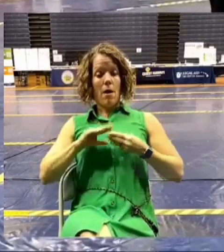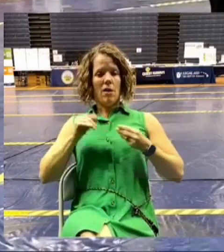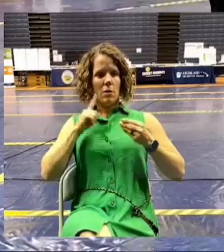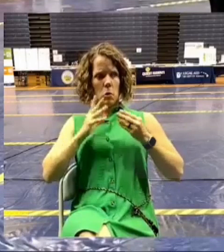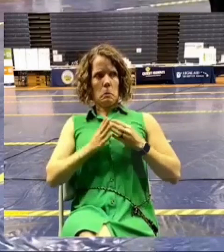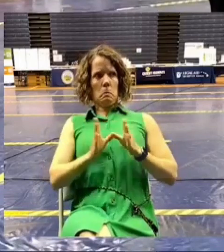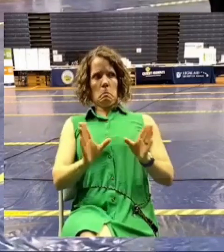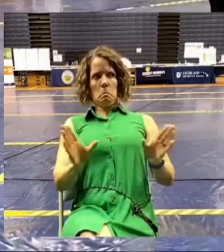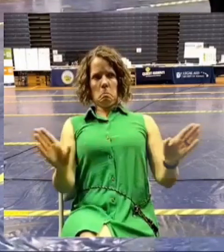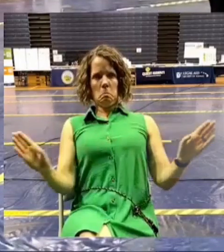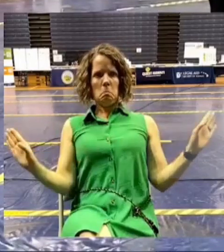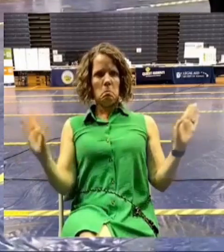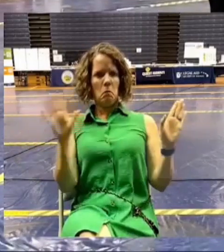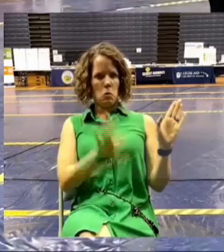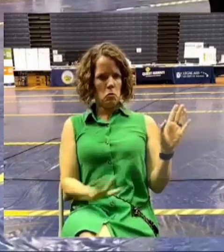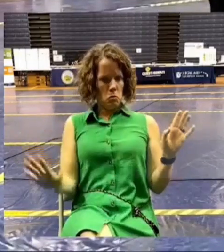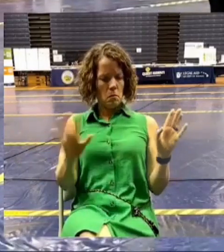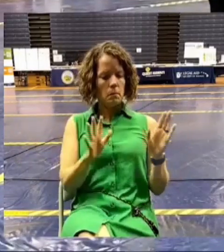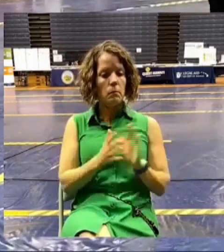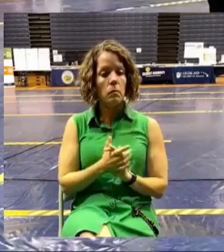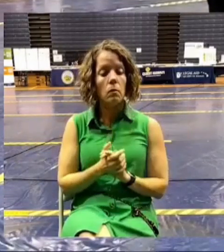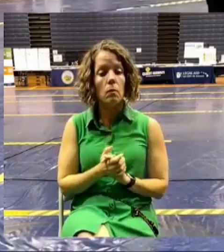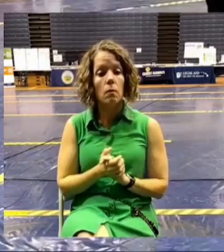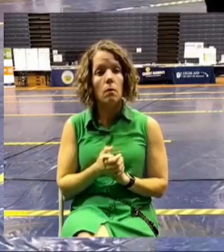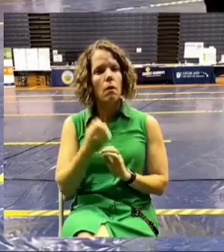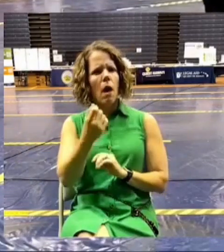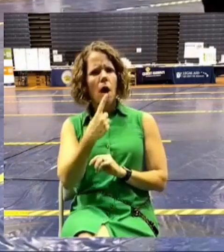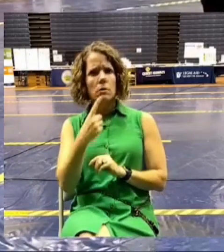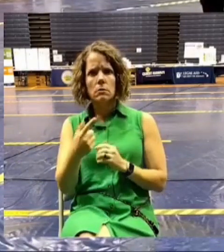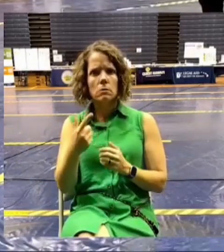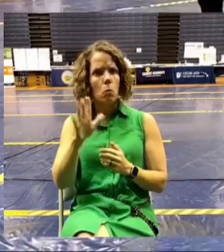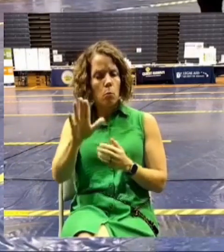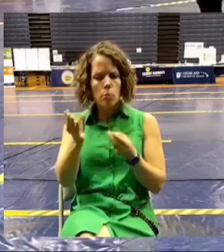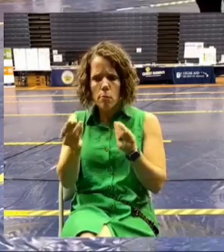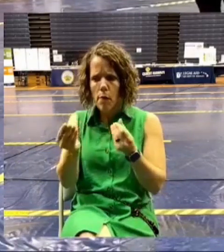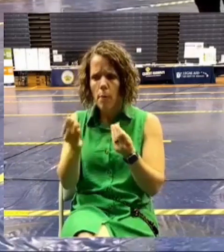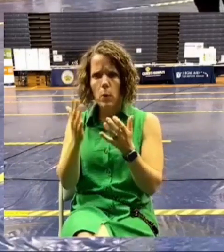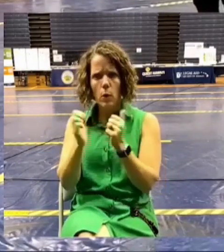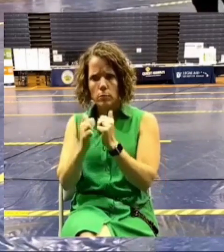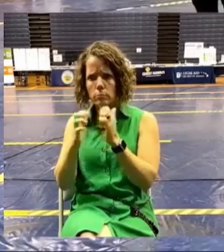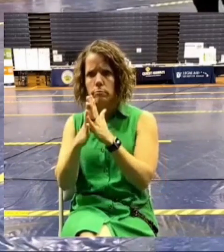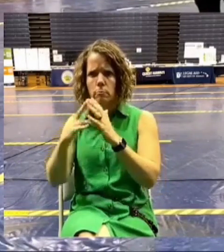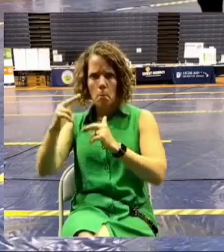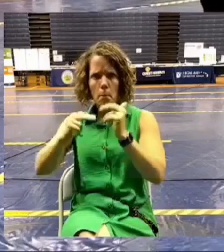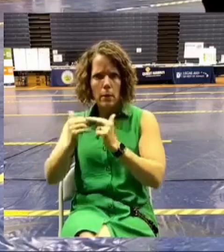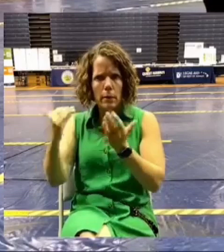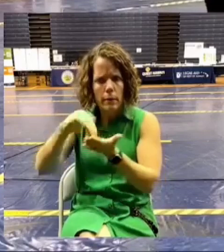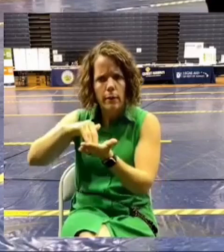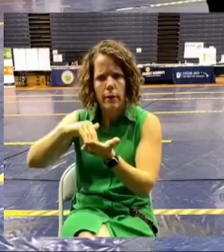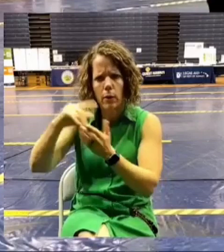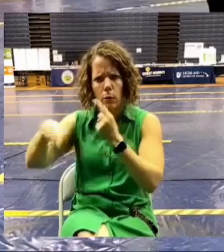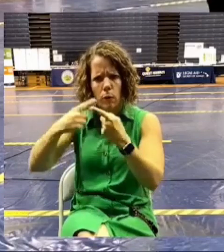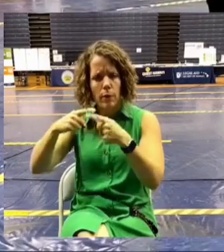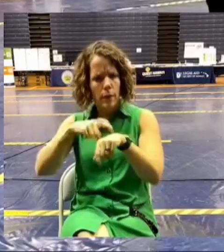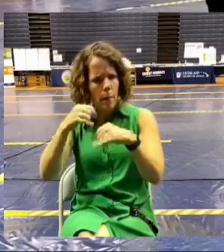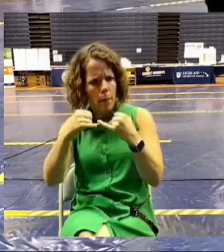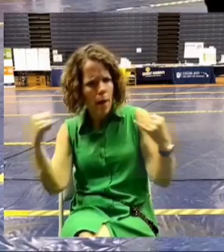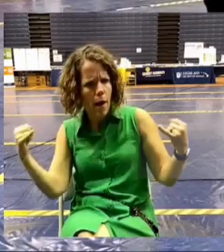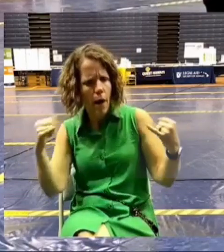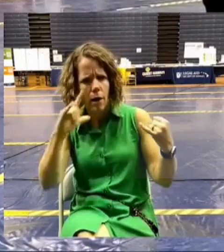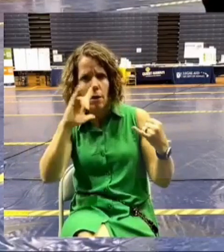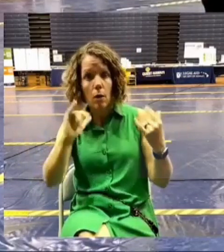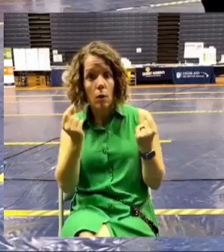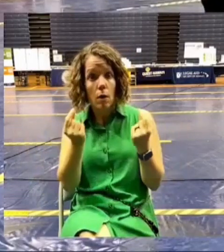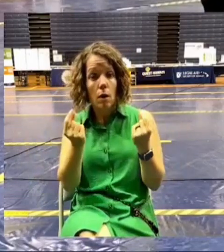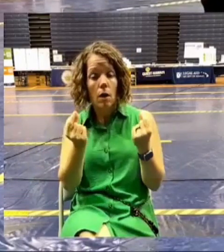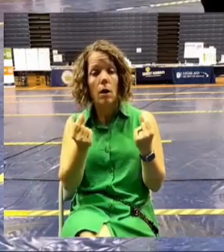But specifically to like individuals being able to rebuild on their property, things of that nature, we did